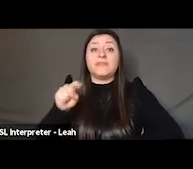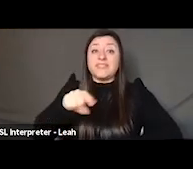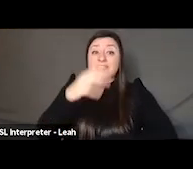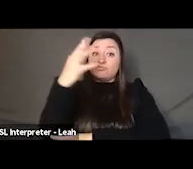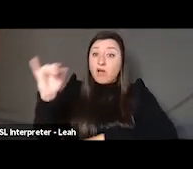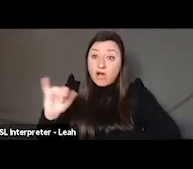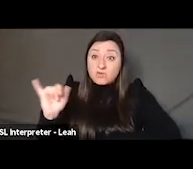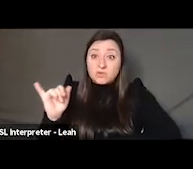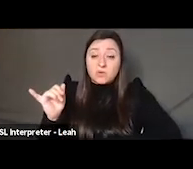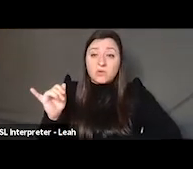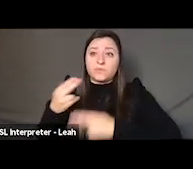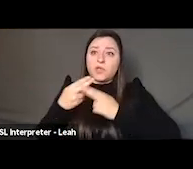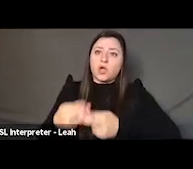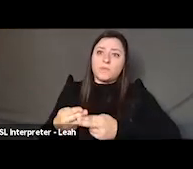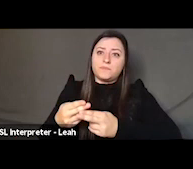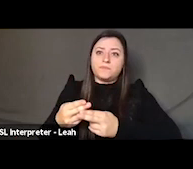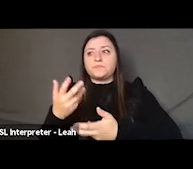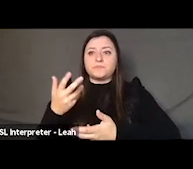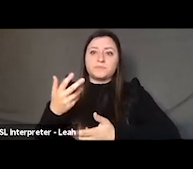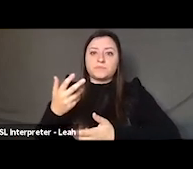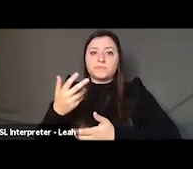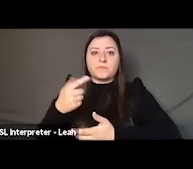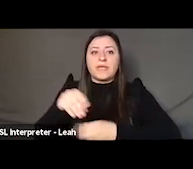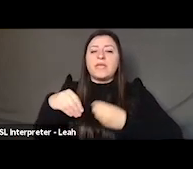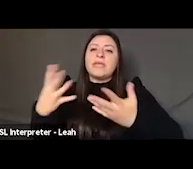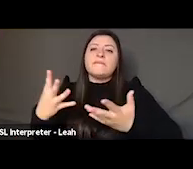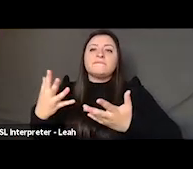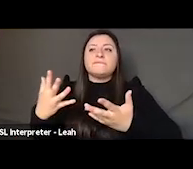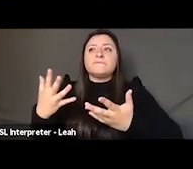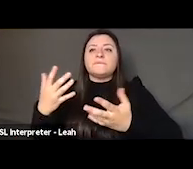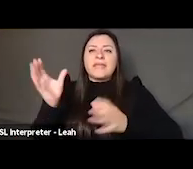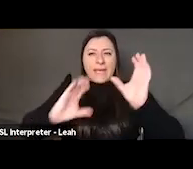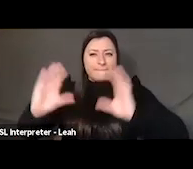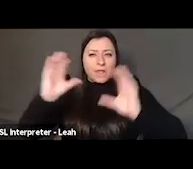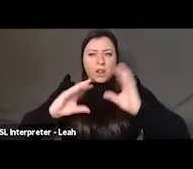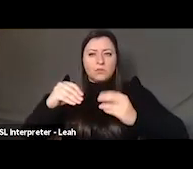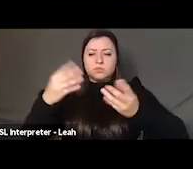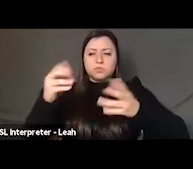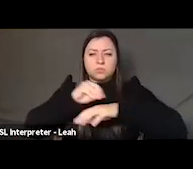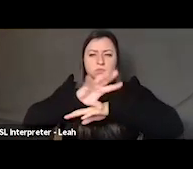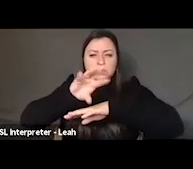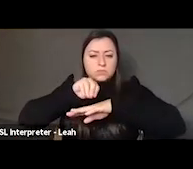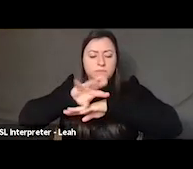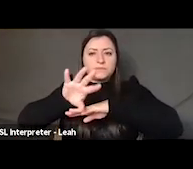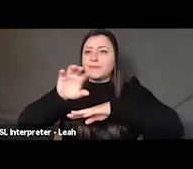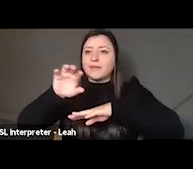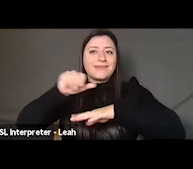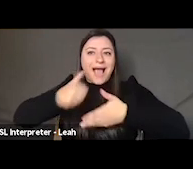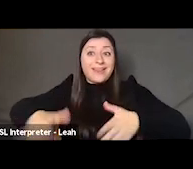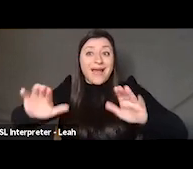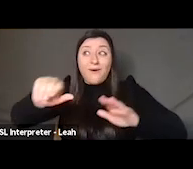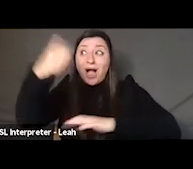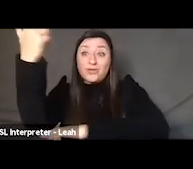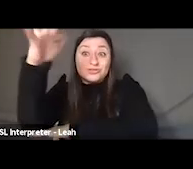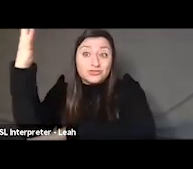so they give off a certain chemical compound that does not allow for other trees or shrubs to grow under it. And so